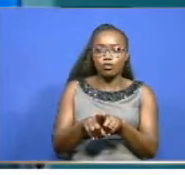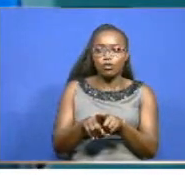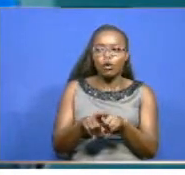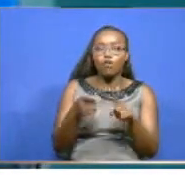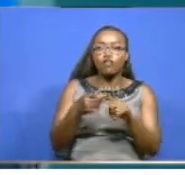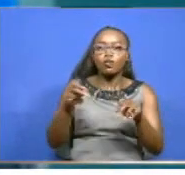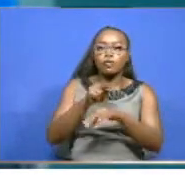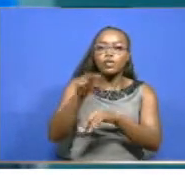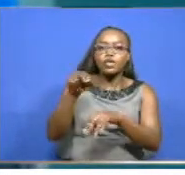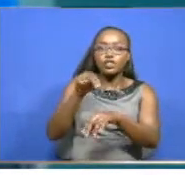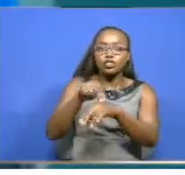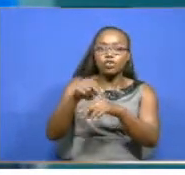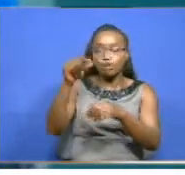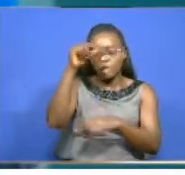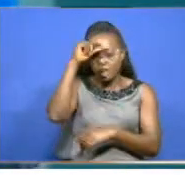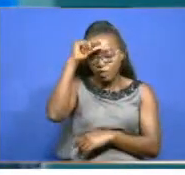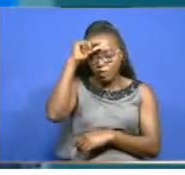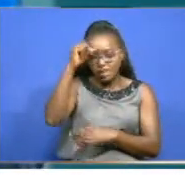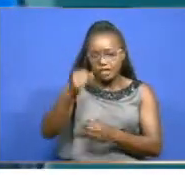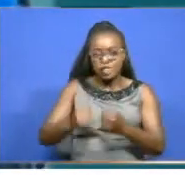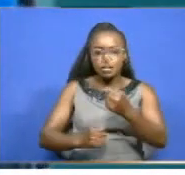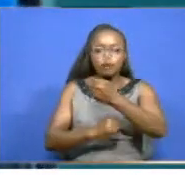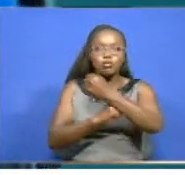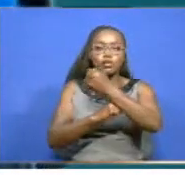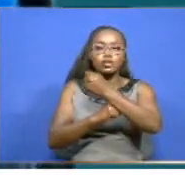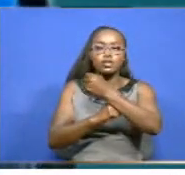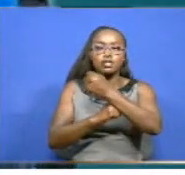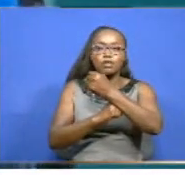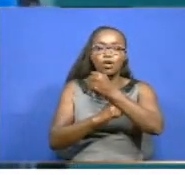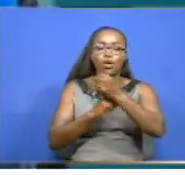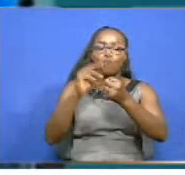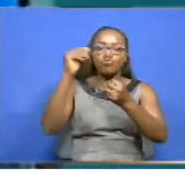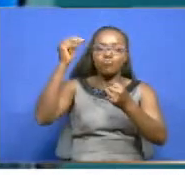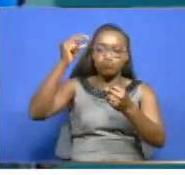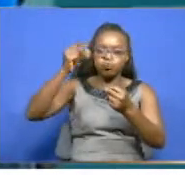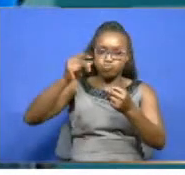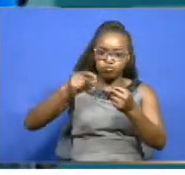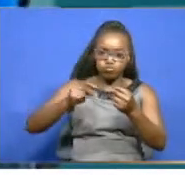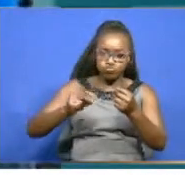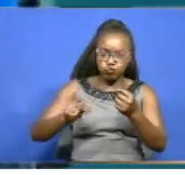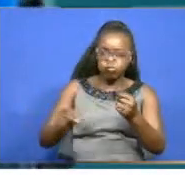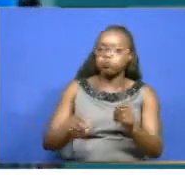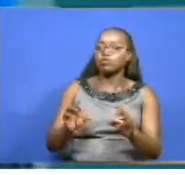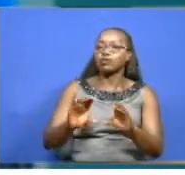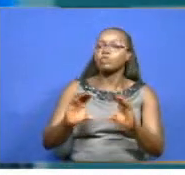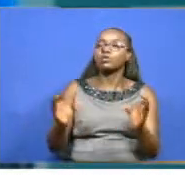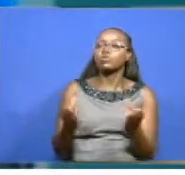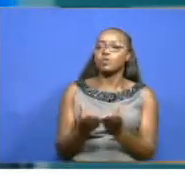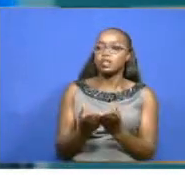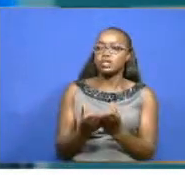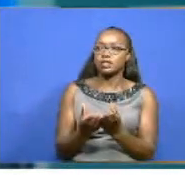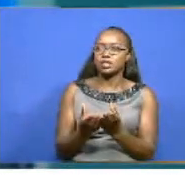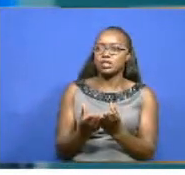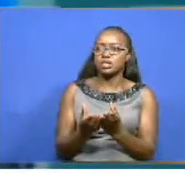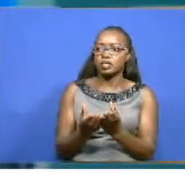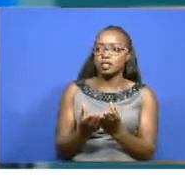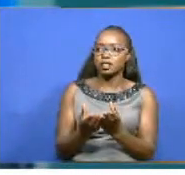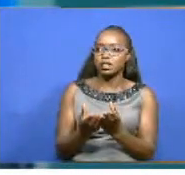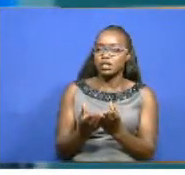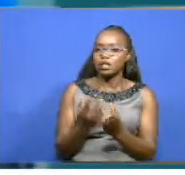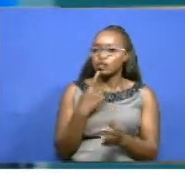the national level, the national government's level, to as well as the communities. And therefore, we need to look at